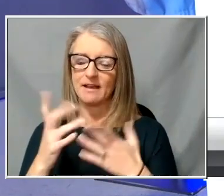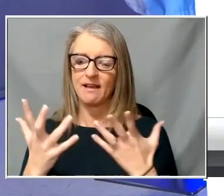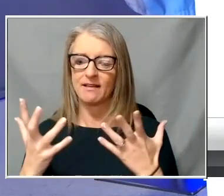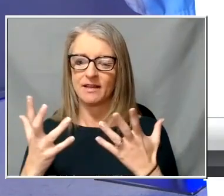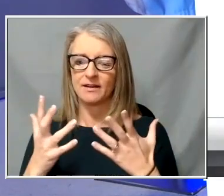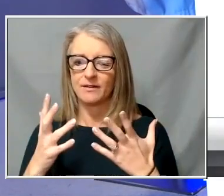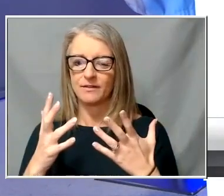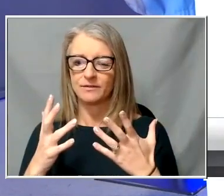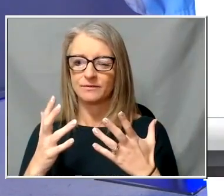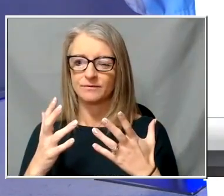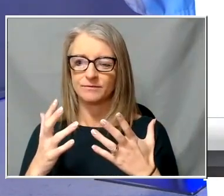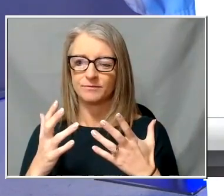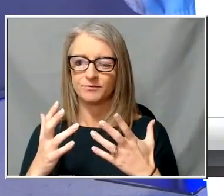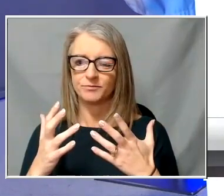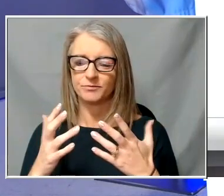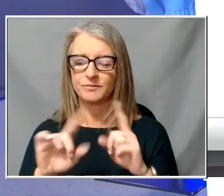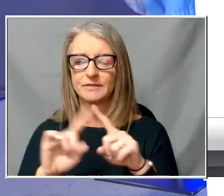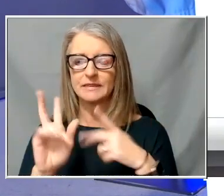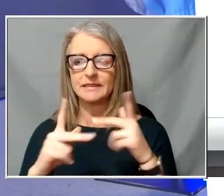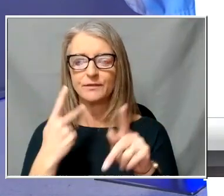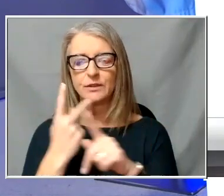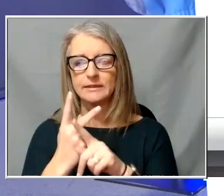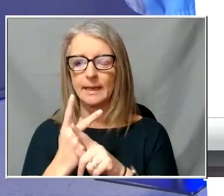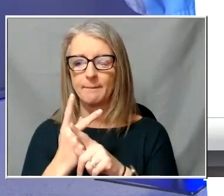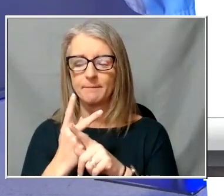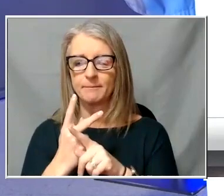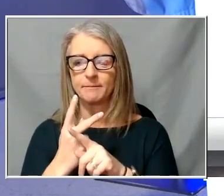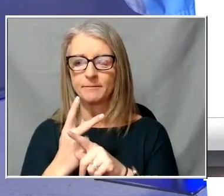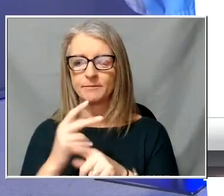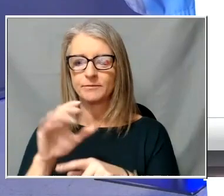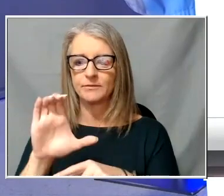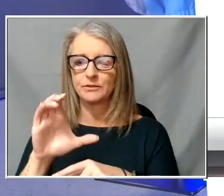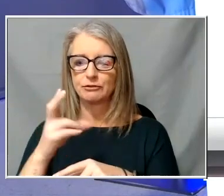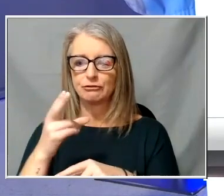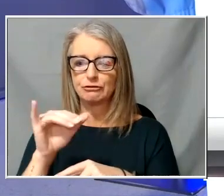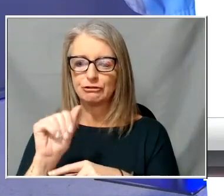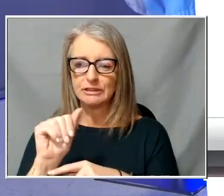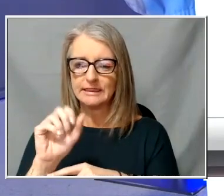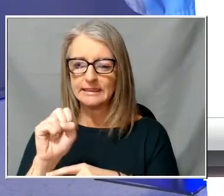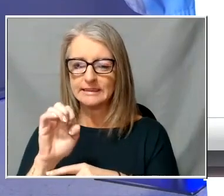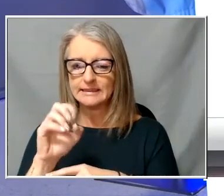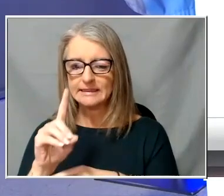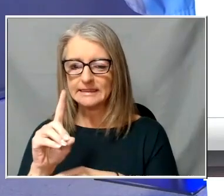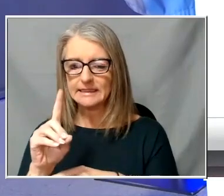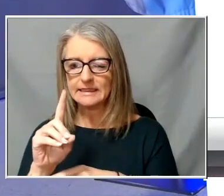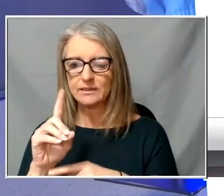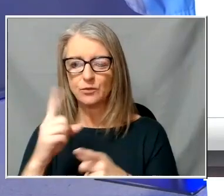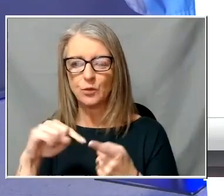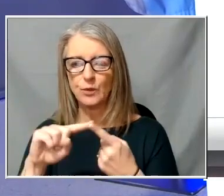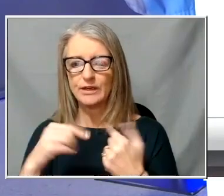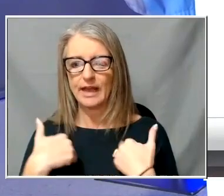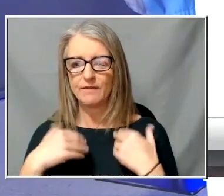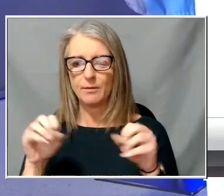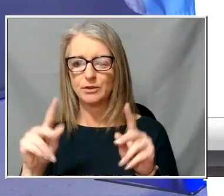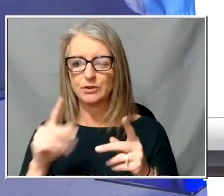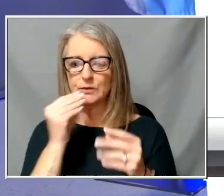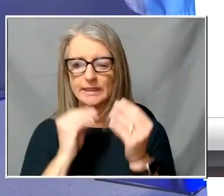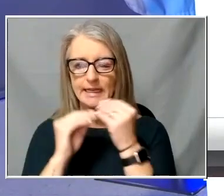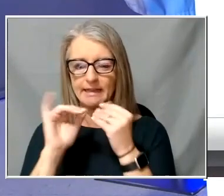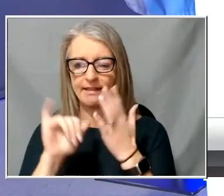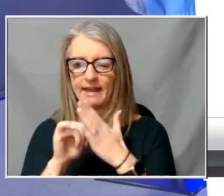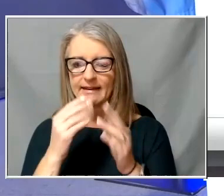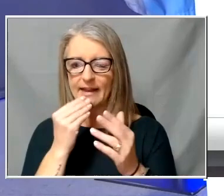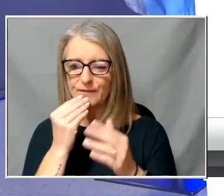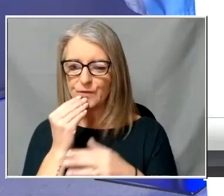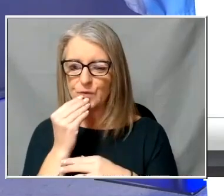those different type of, like you said, chia seeds. When do I have a chance to eat things like that? I think it's such a great way to get in one